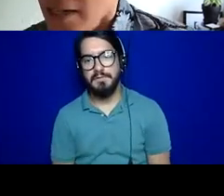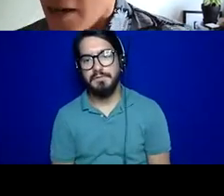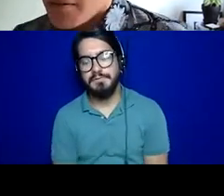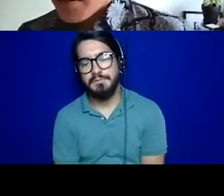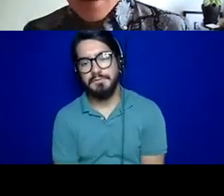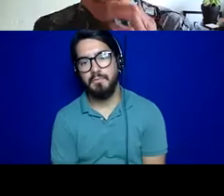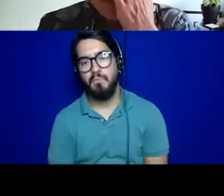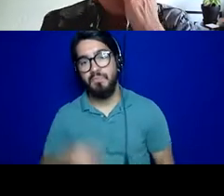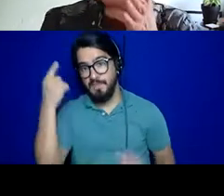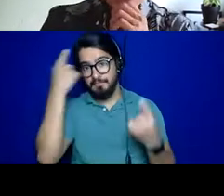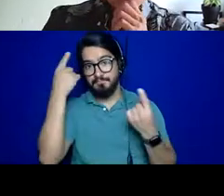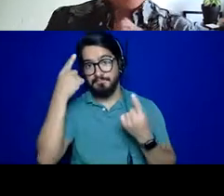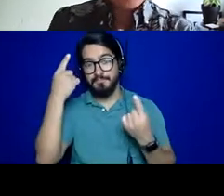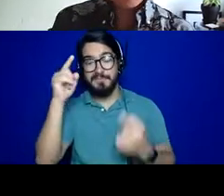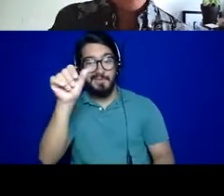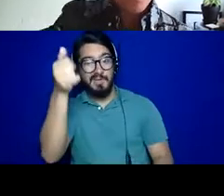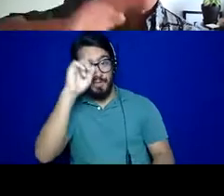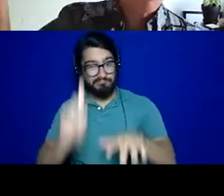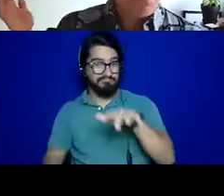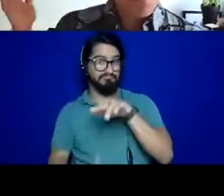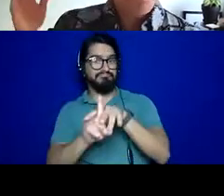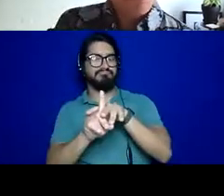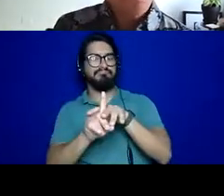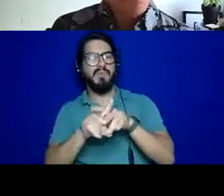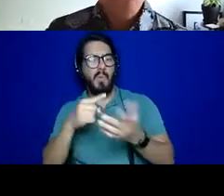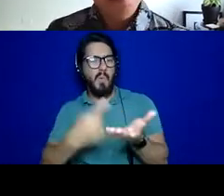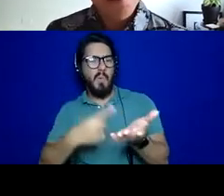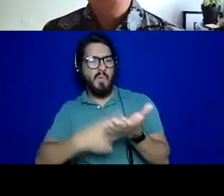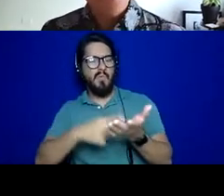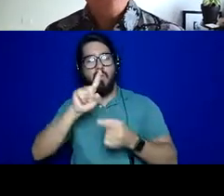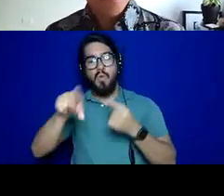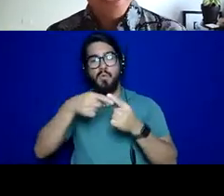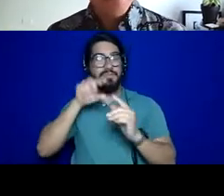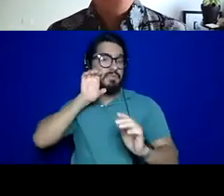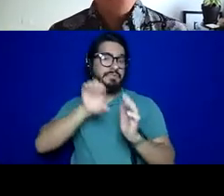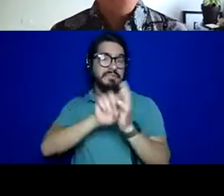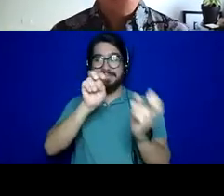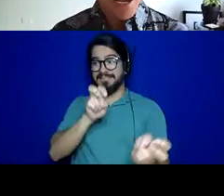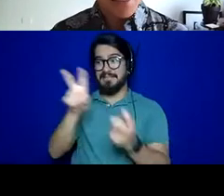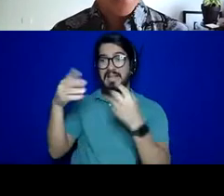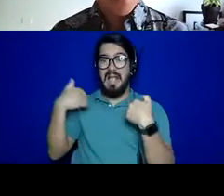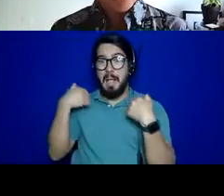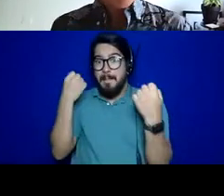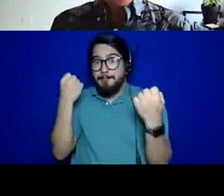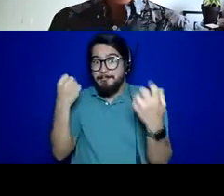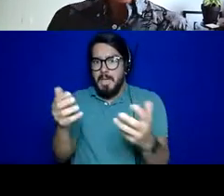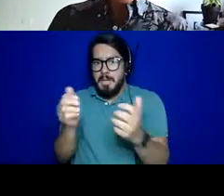I think another thing to talk about is when we upload a photo, if you upload a photo with a lot of metadata that's already attached to